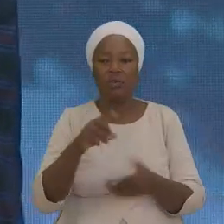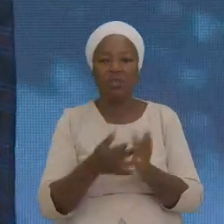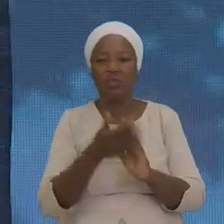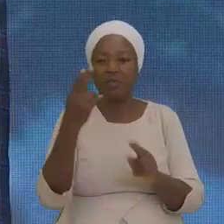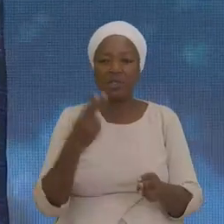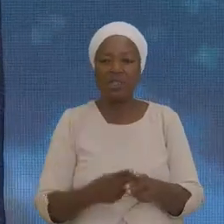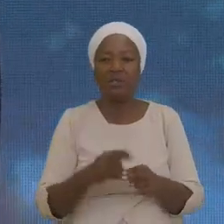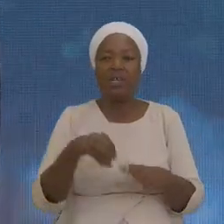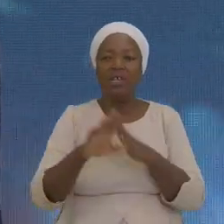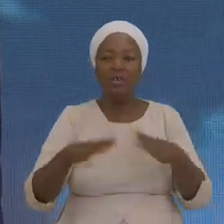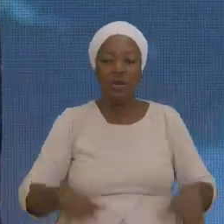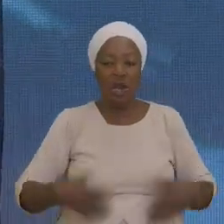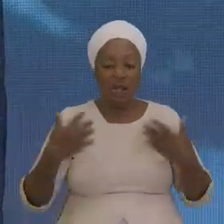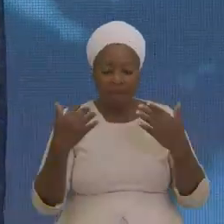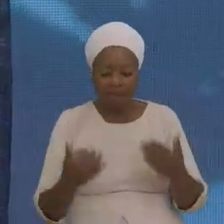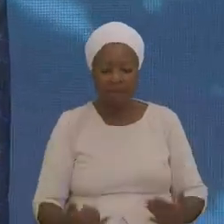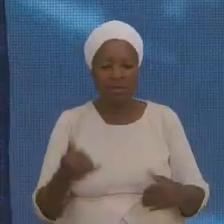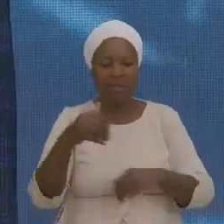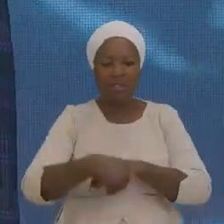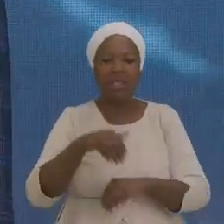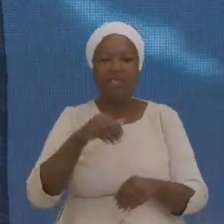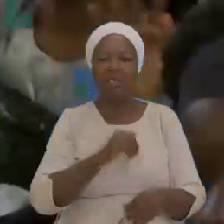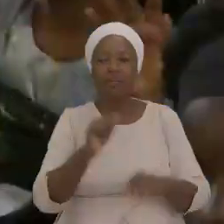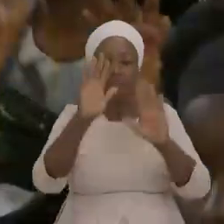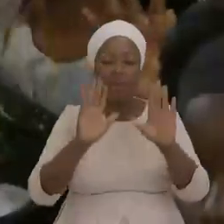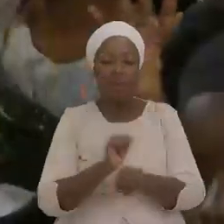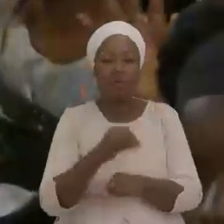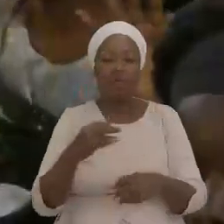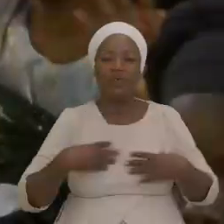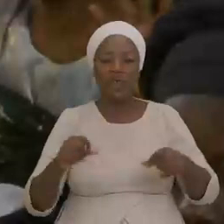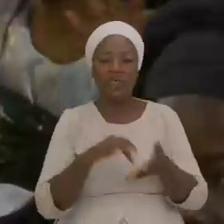In your life tonight, a miracle of healing.